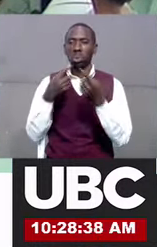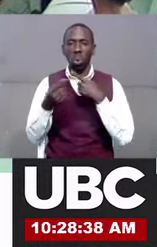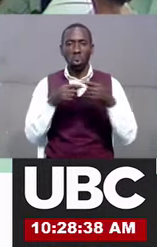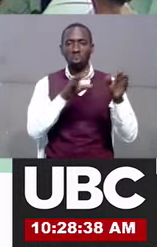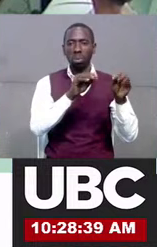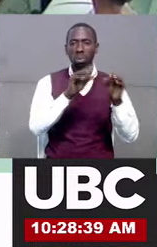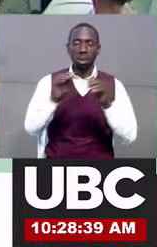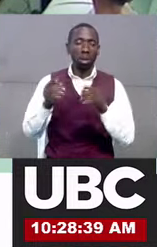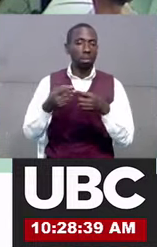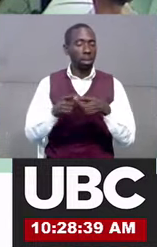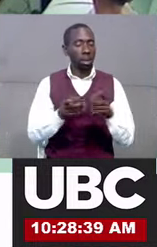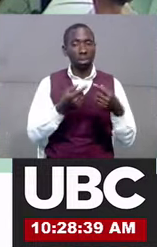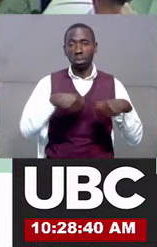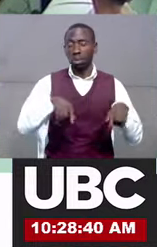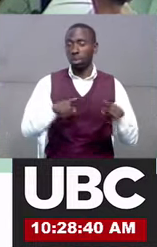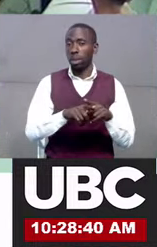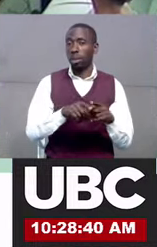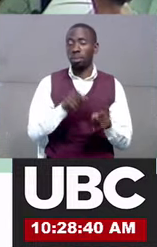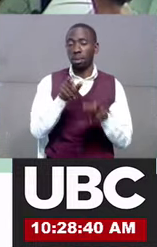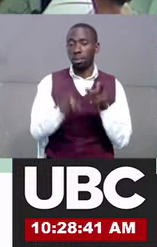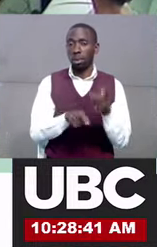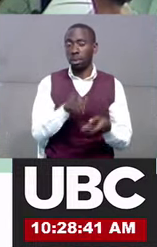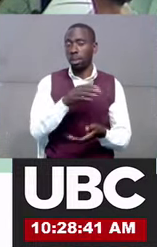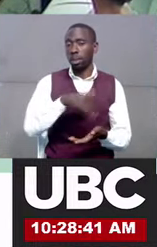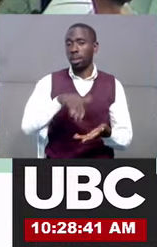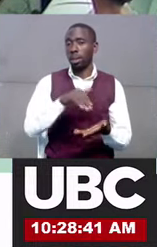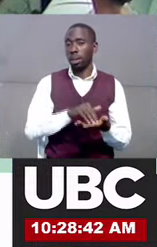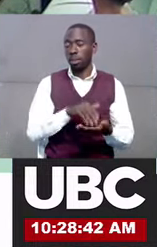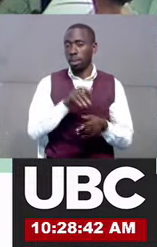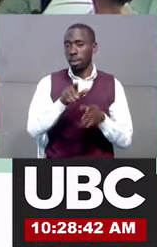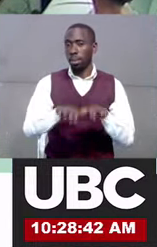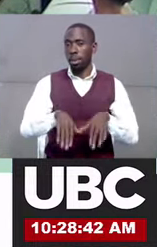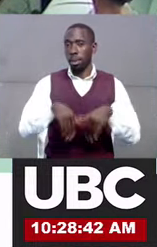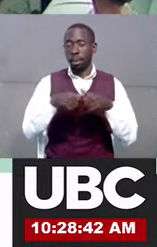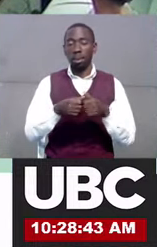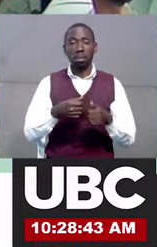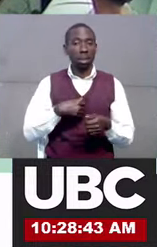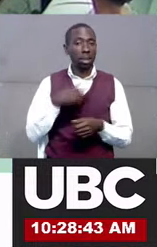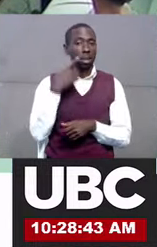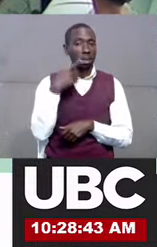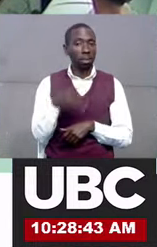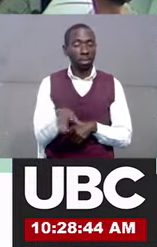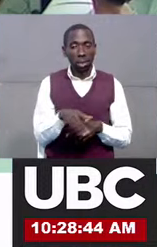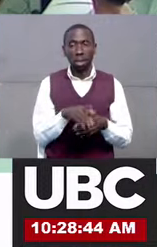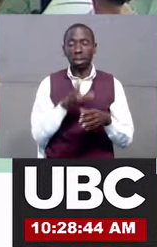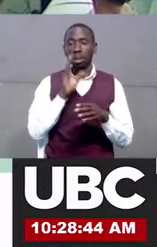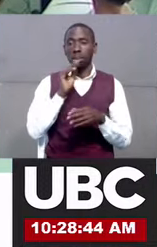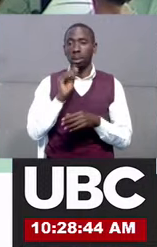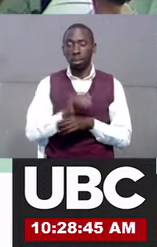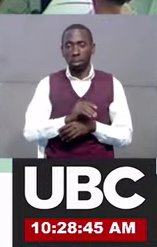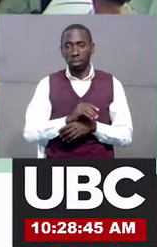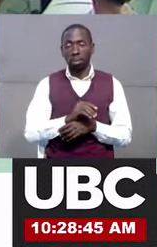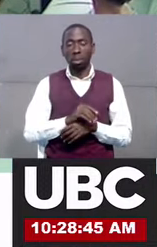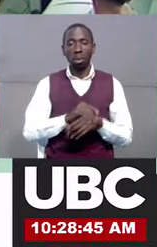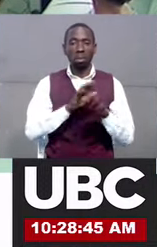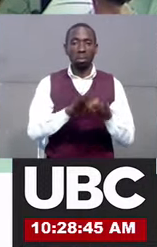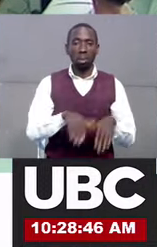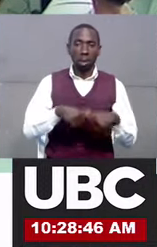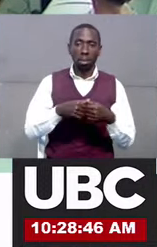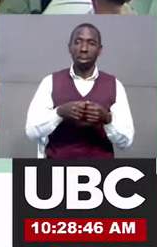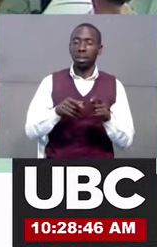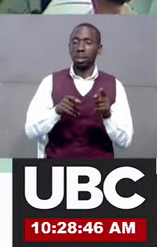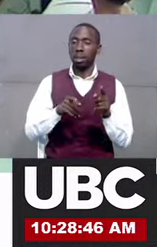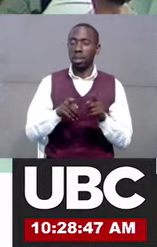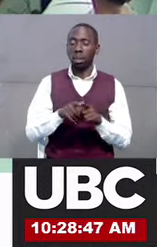parliament. I've seen the spokesperson of parliament a few times on some radio stations and TV stations confirming